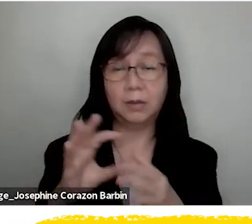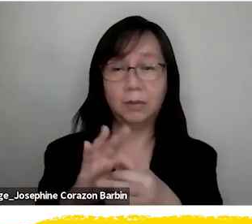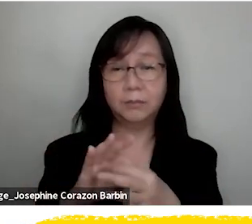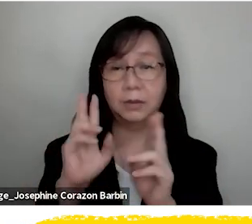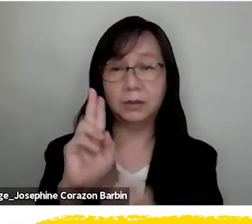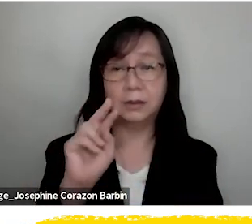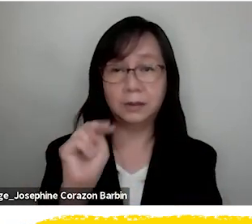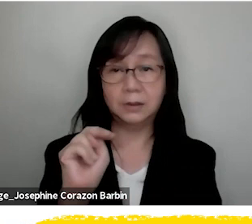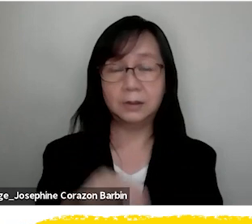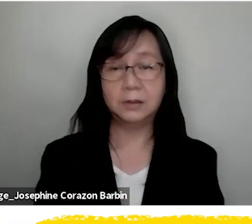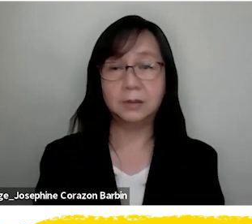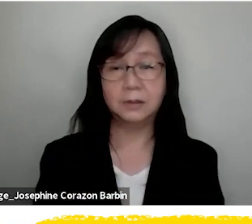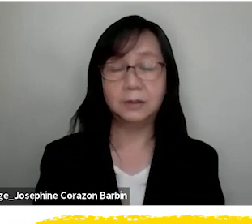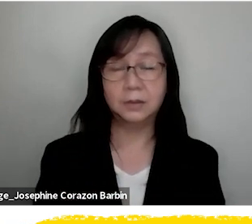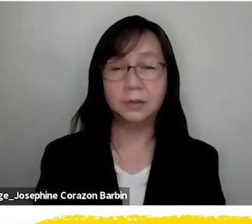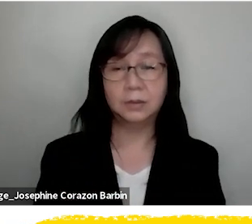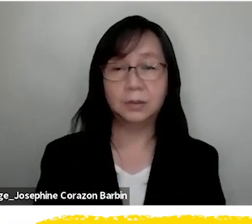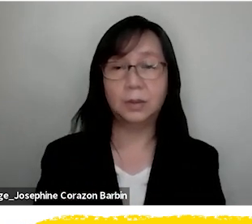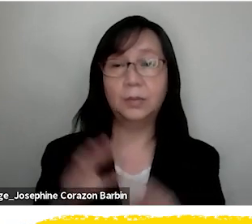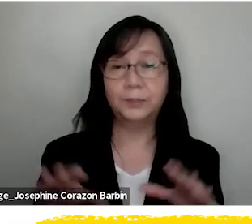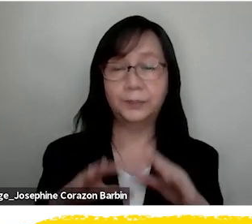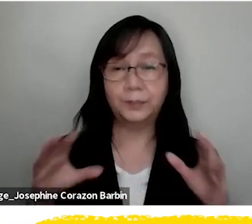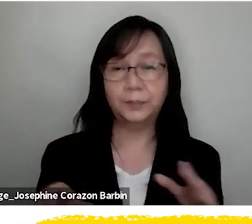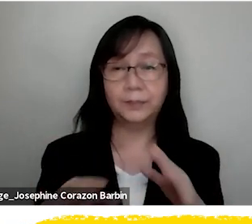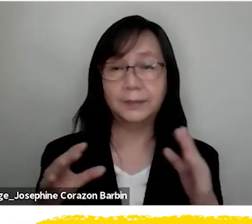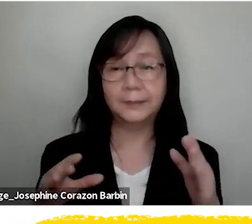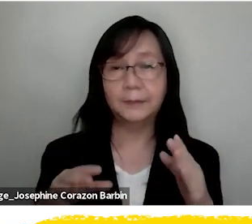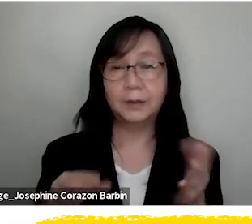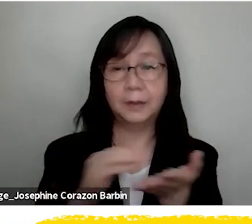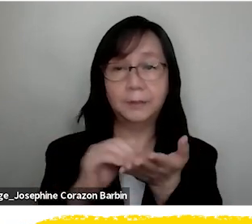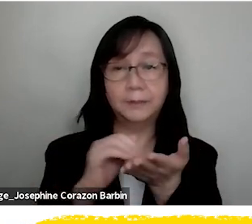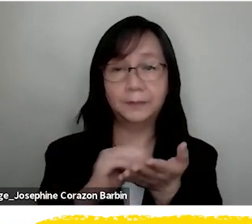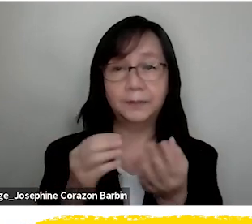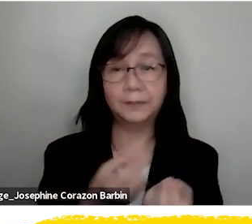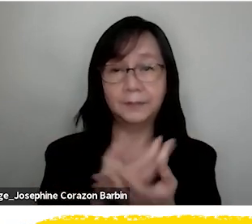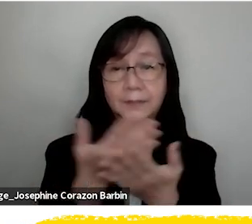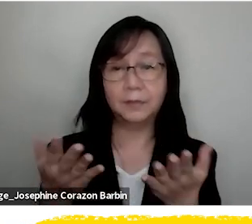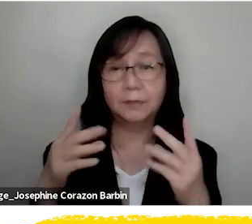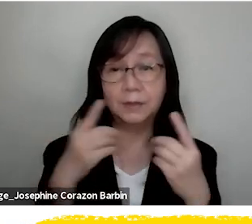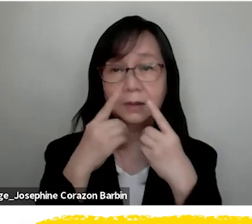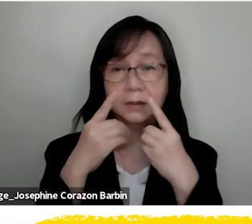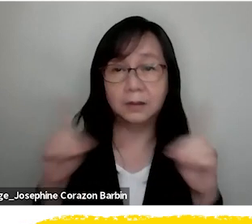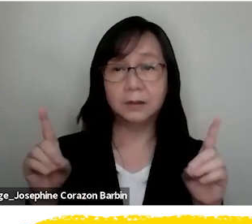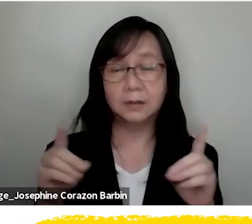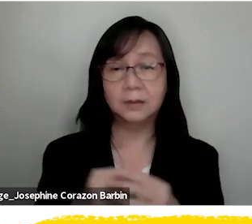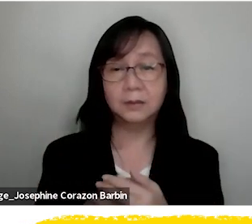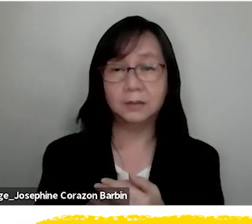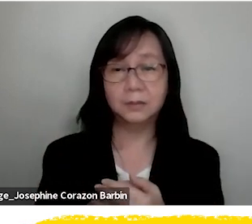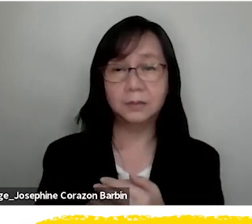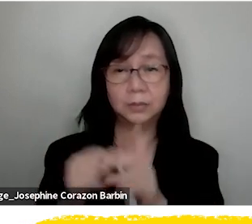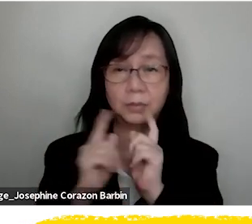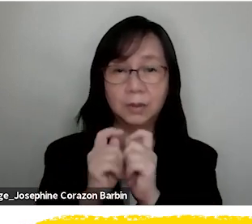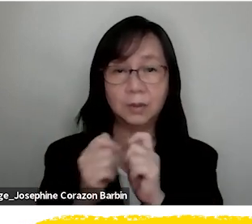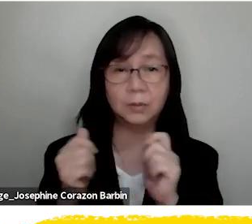Nations, and who works on the implementation of the declaration together with